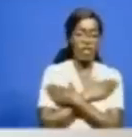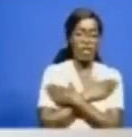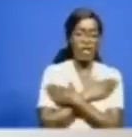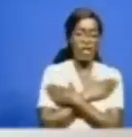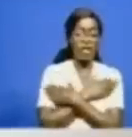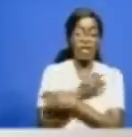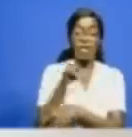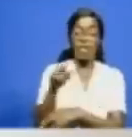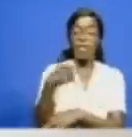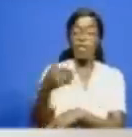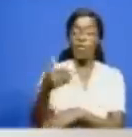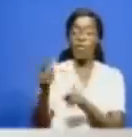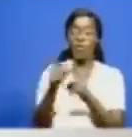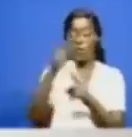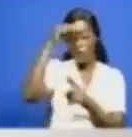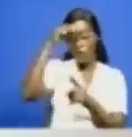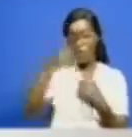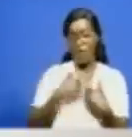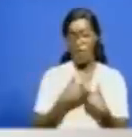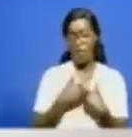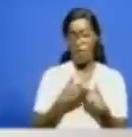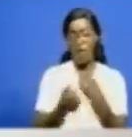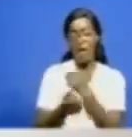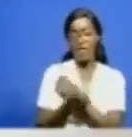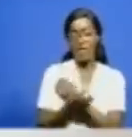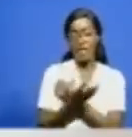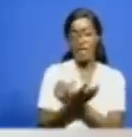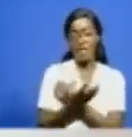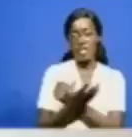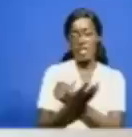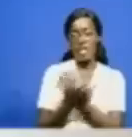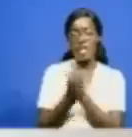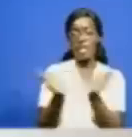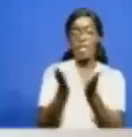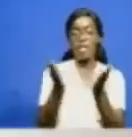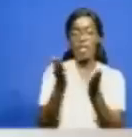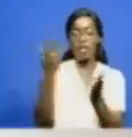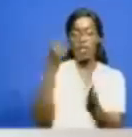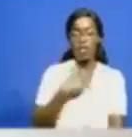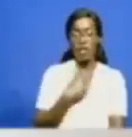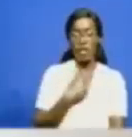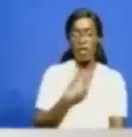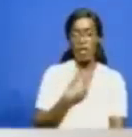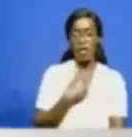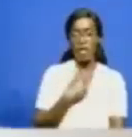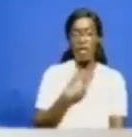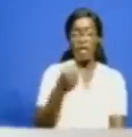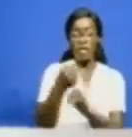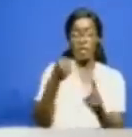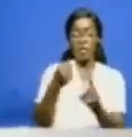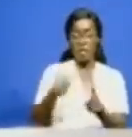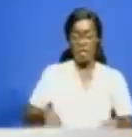Nyachae always had a word of wisdom, advice, and encouragement for me, and his impact on my